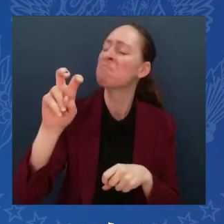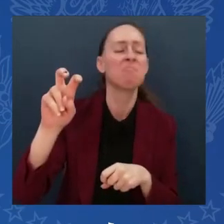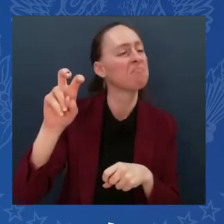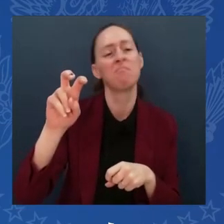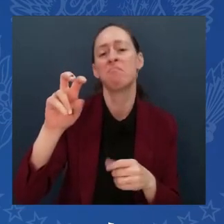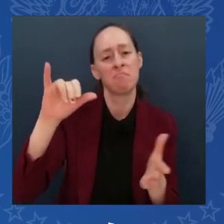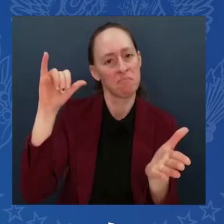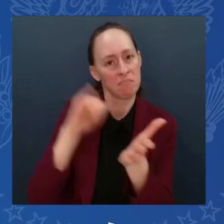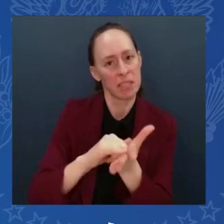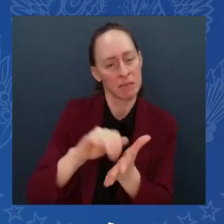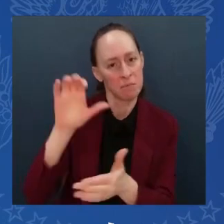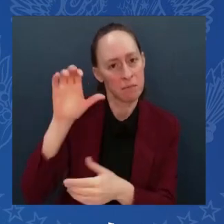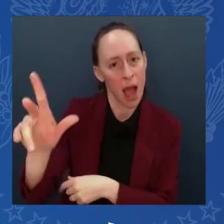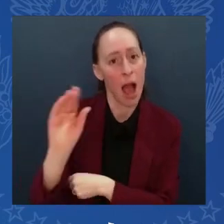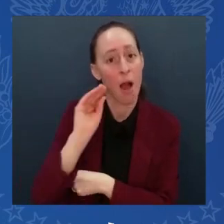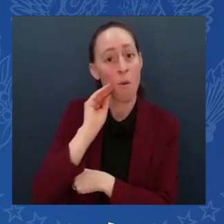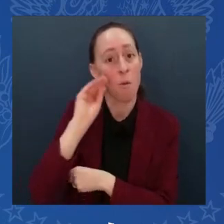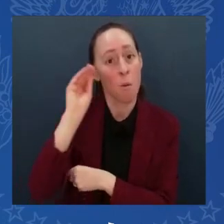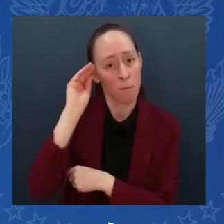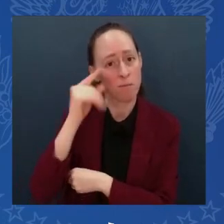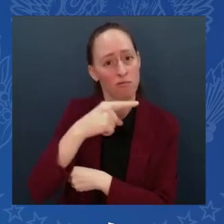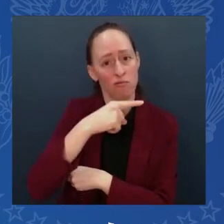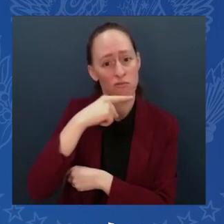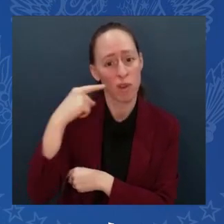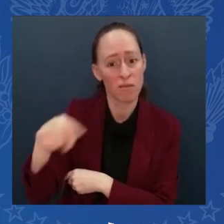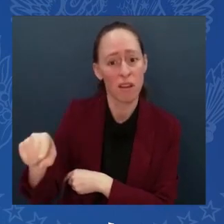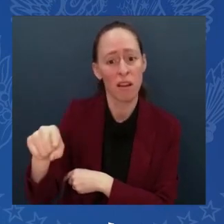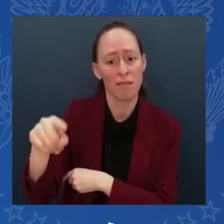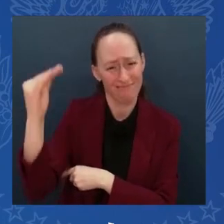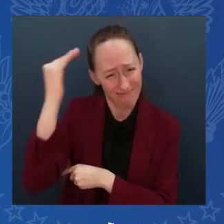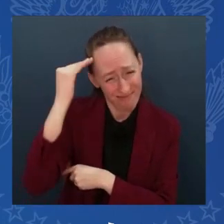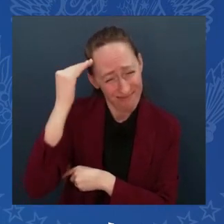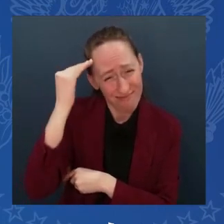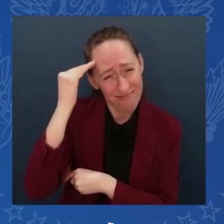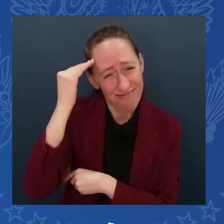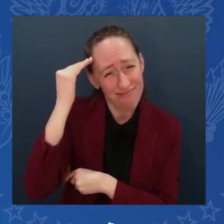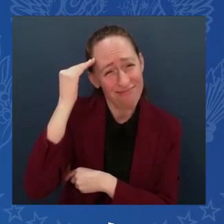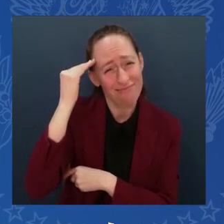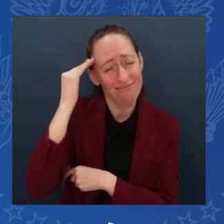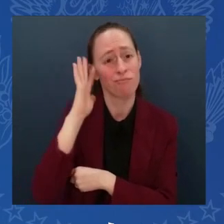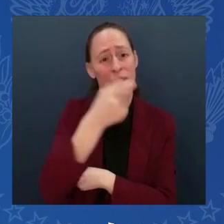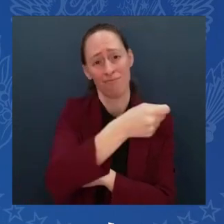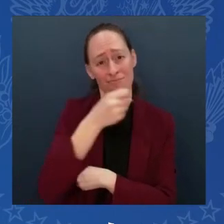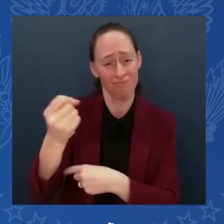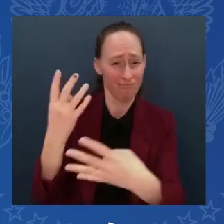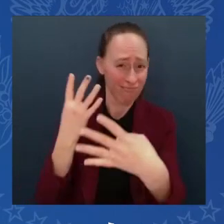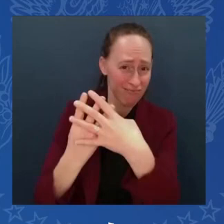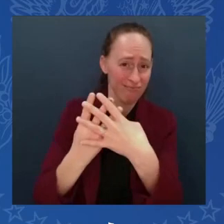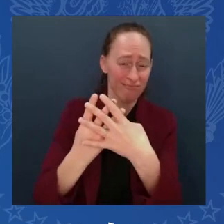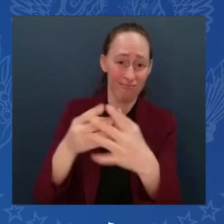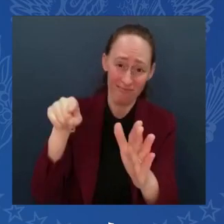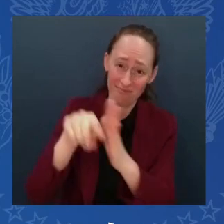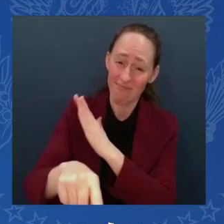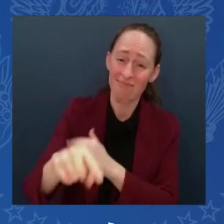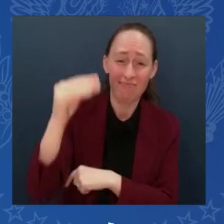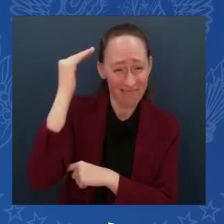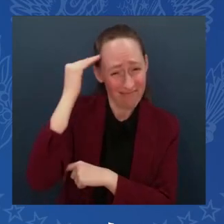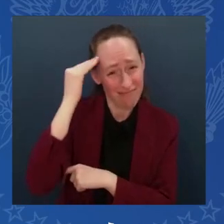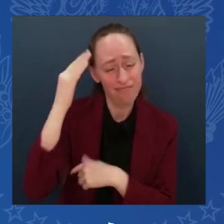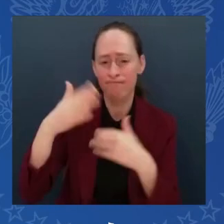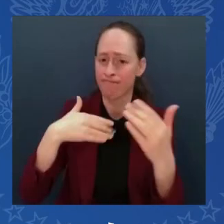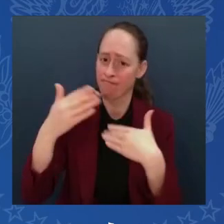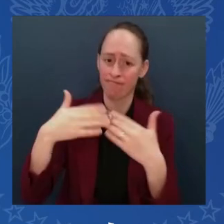Knowing he'd likely be imprisoned or even killed if he continued his work. But he did it anyway, because he believed